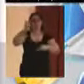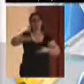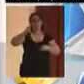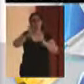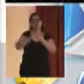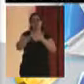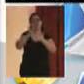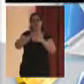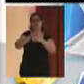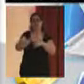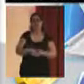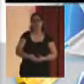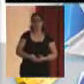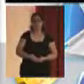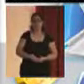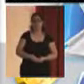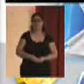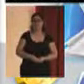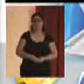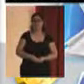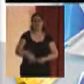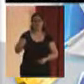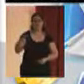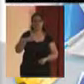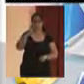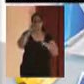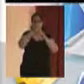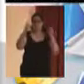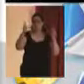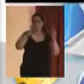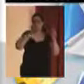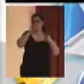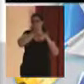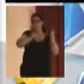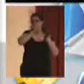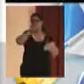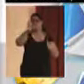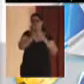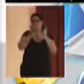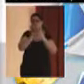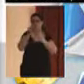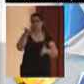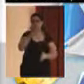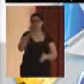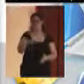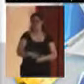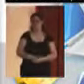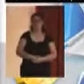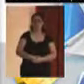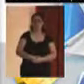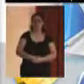are usual readers of e-books, with an average of 24 books per year.